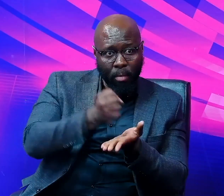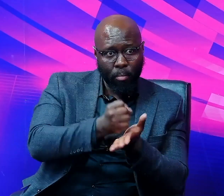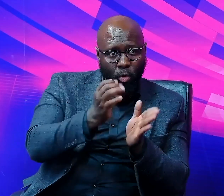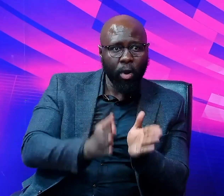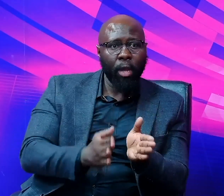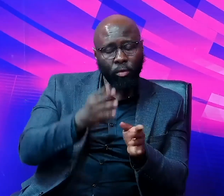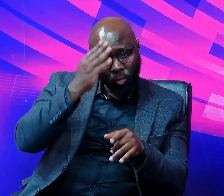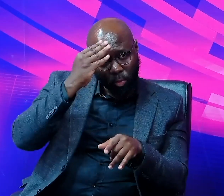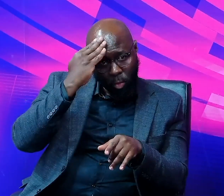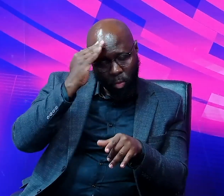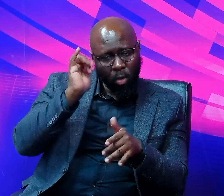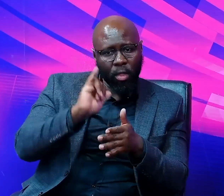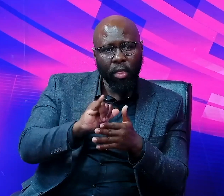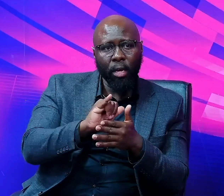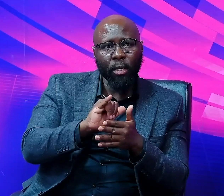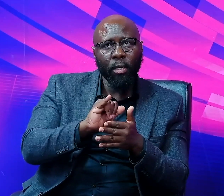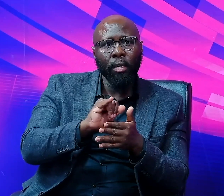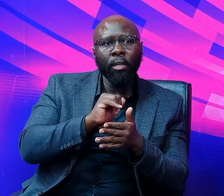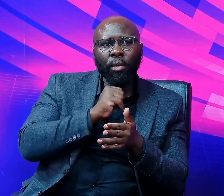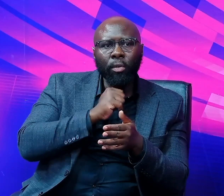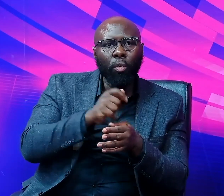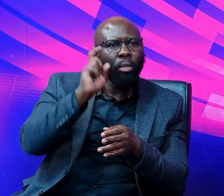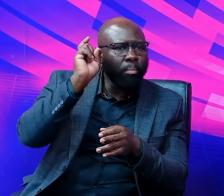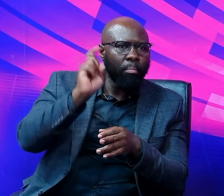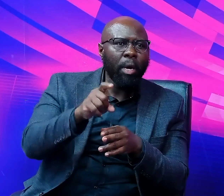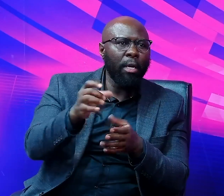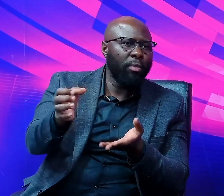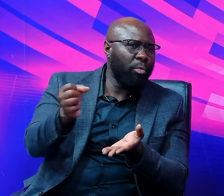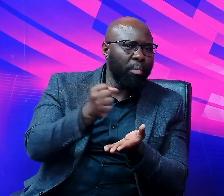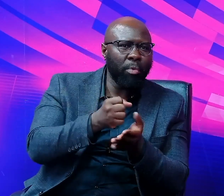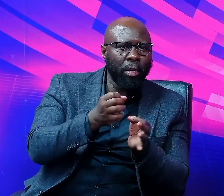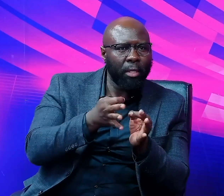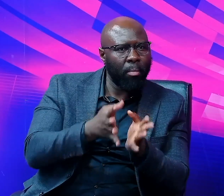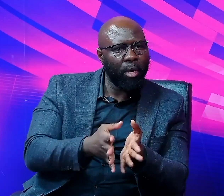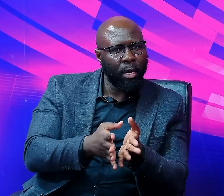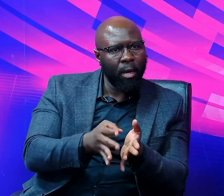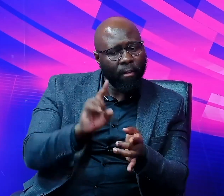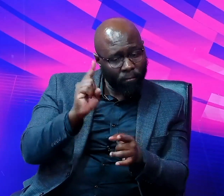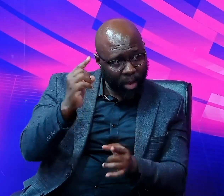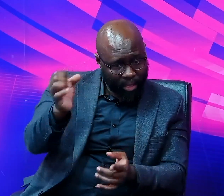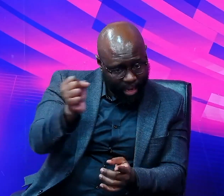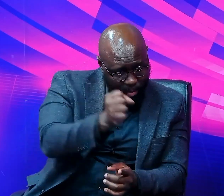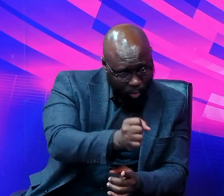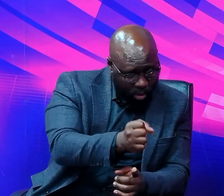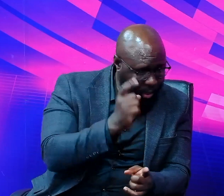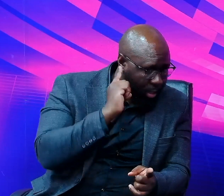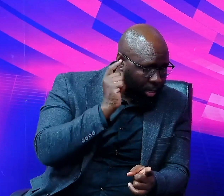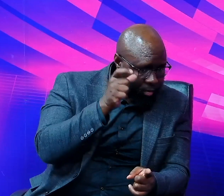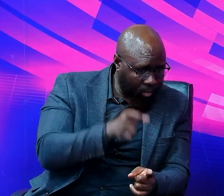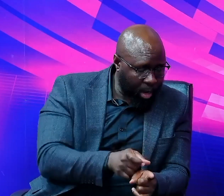Sometimes we want the employers to know that it is not a must for them to employ an